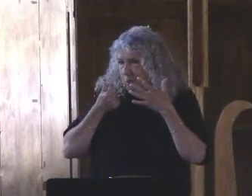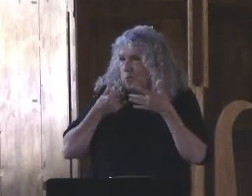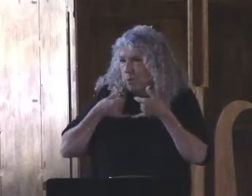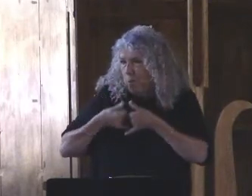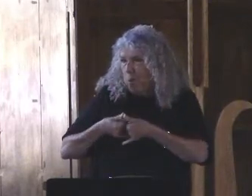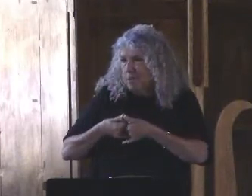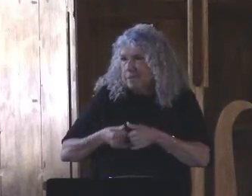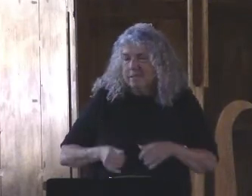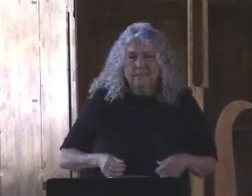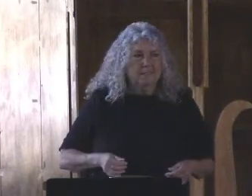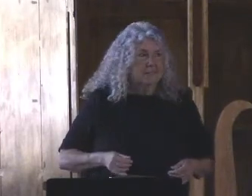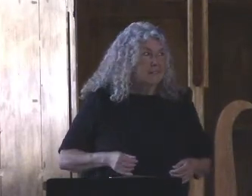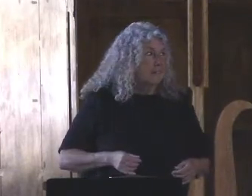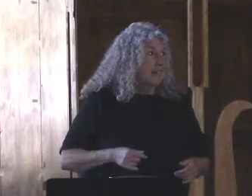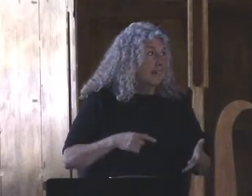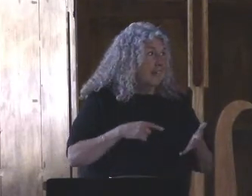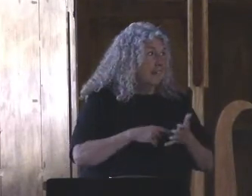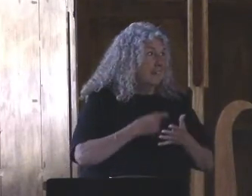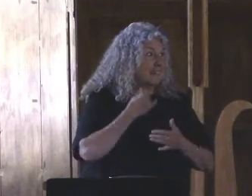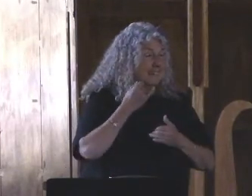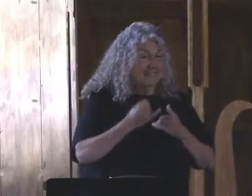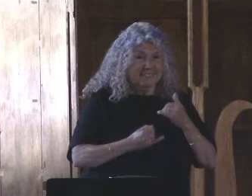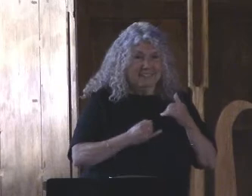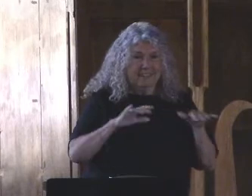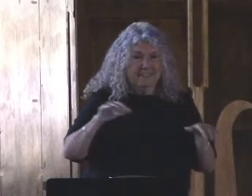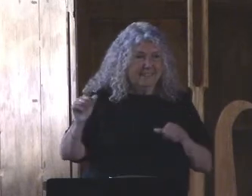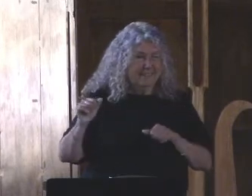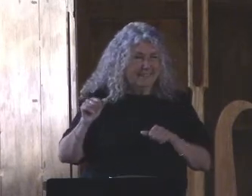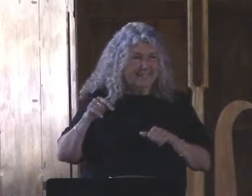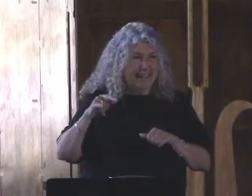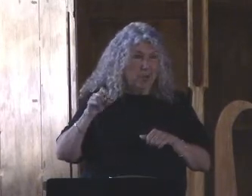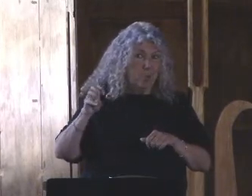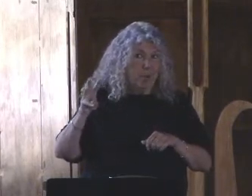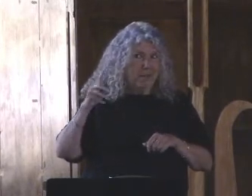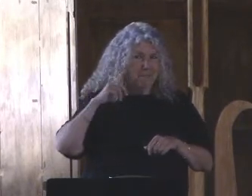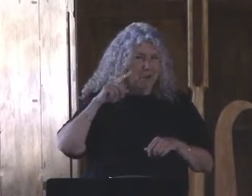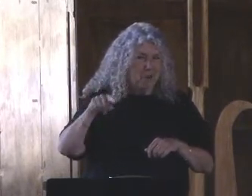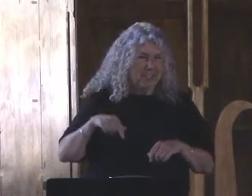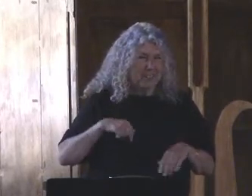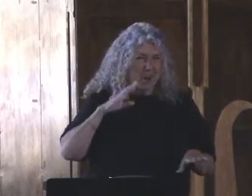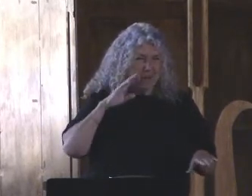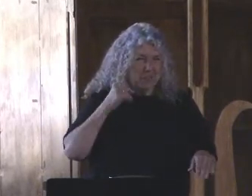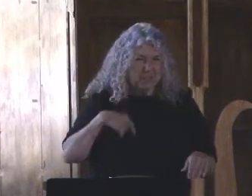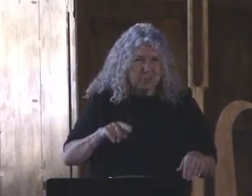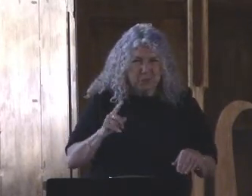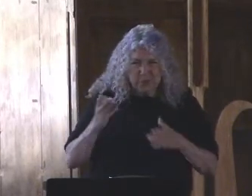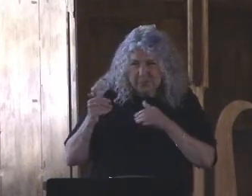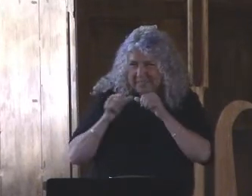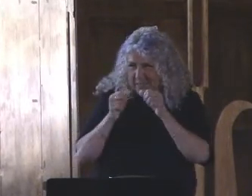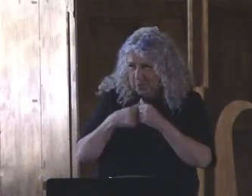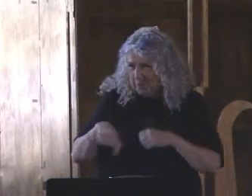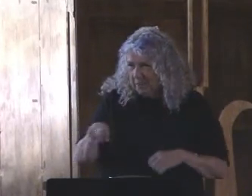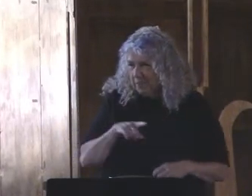reward. So this is the final takeaway for us today, and hopefully it's one we can carry with